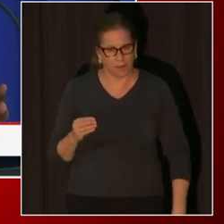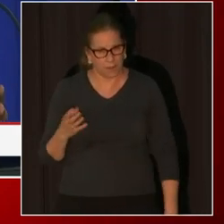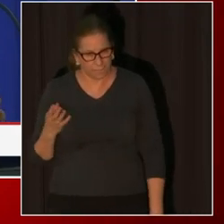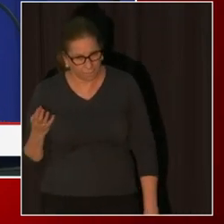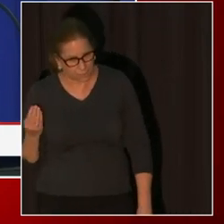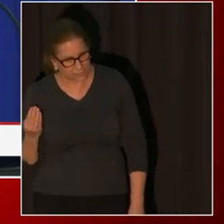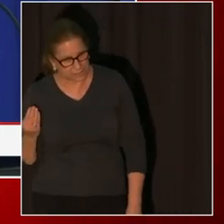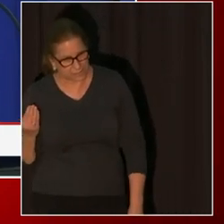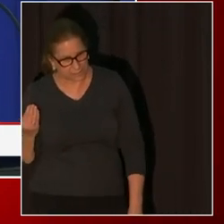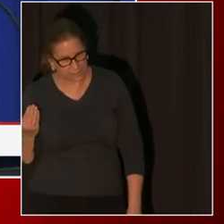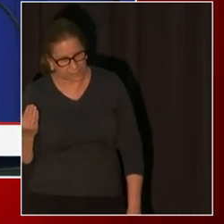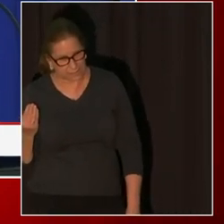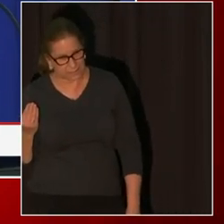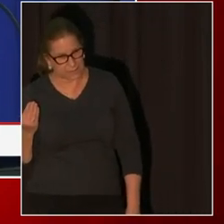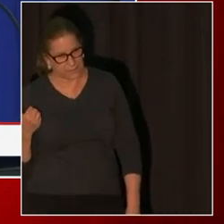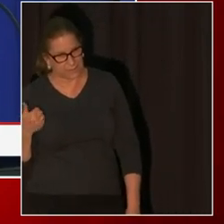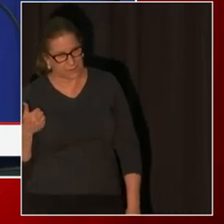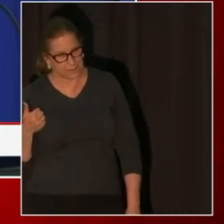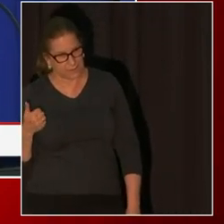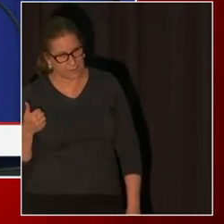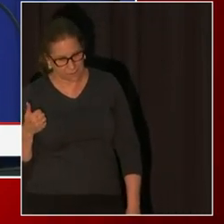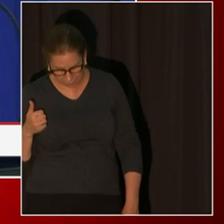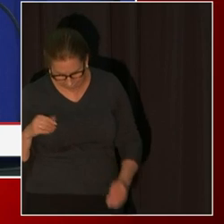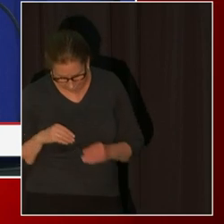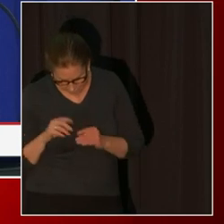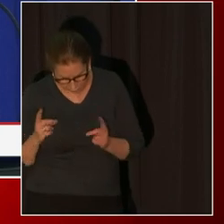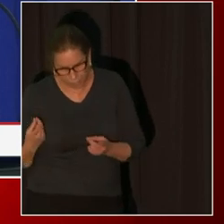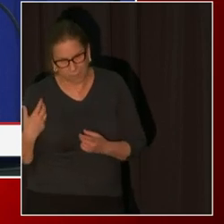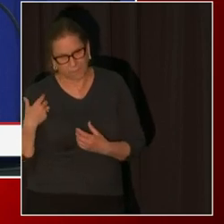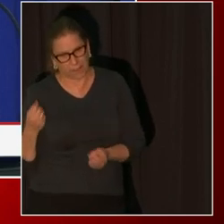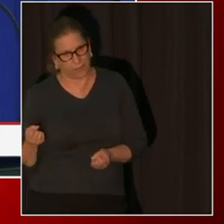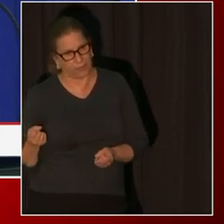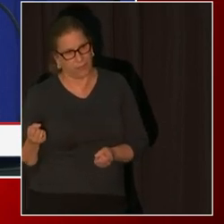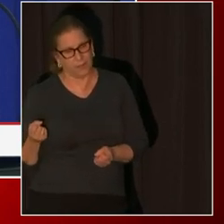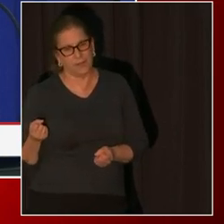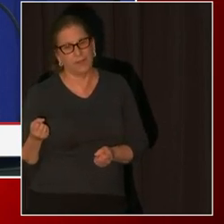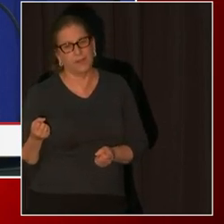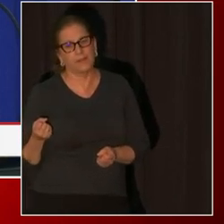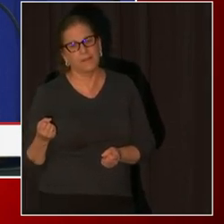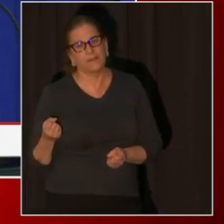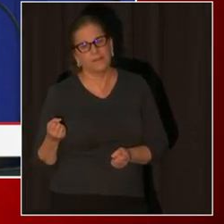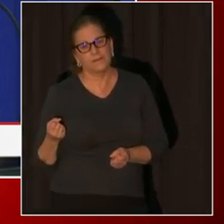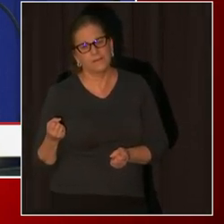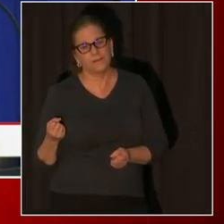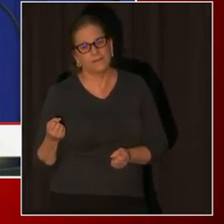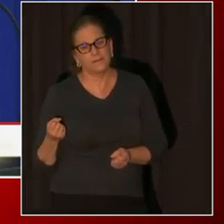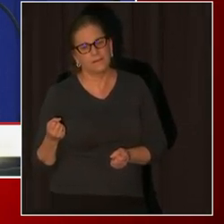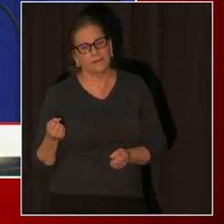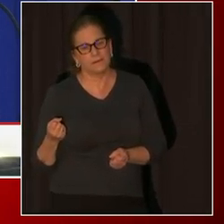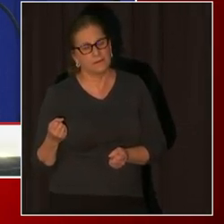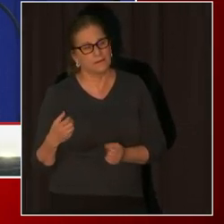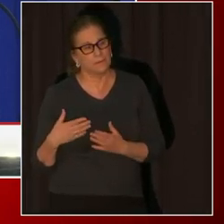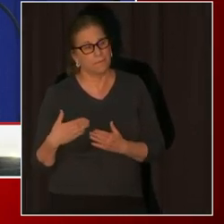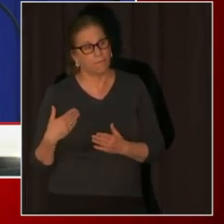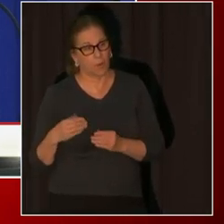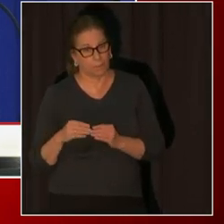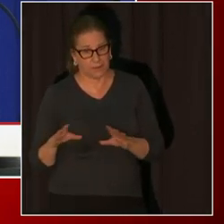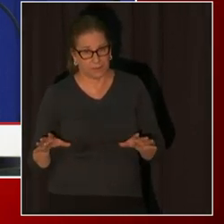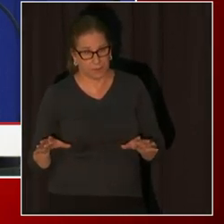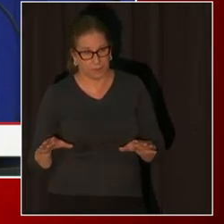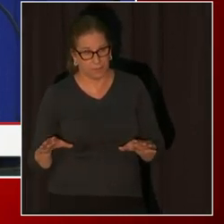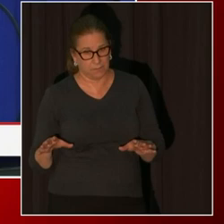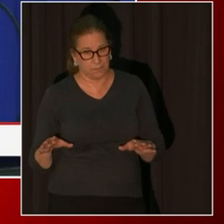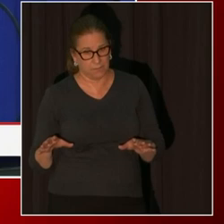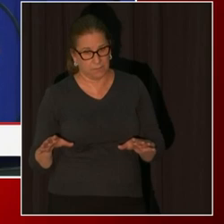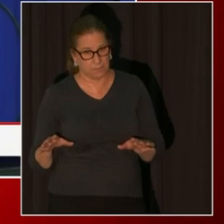10 in the Department of Health that were contemplated prior to the pandemic, related to the HOSTA agency.